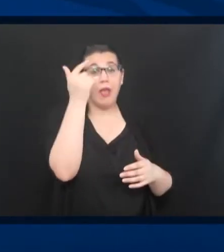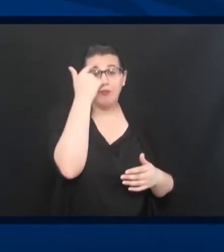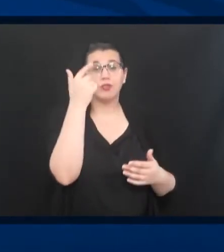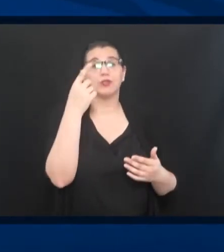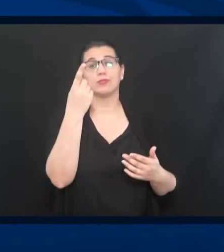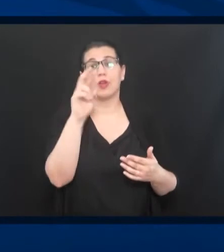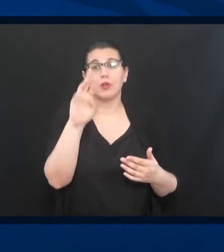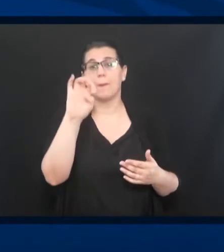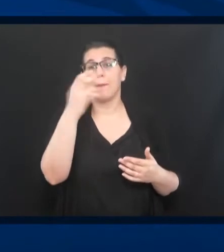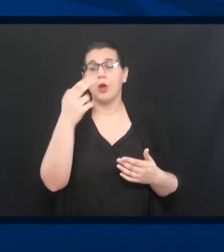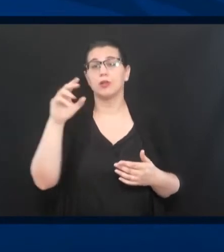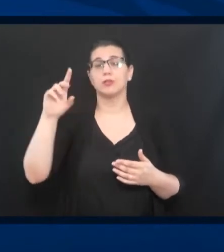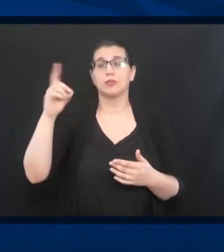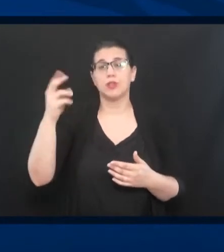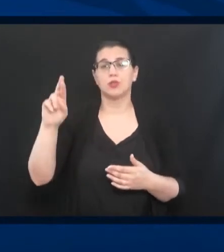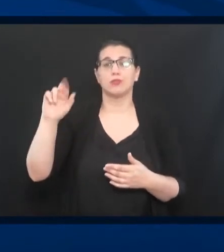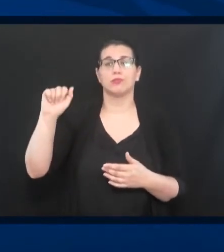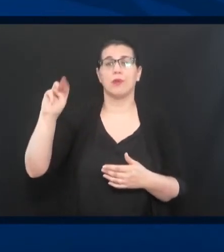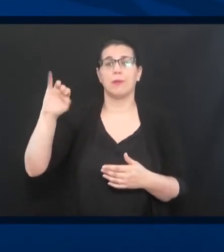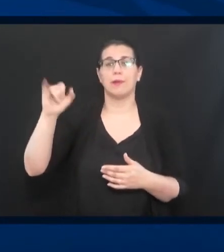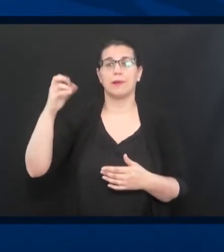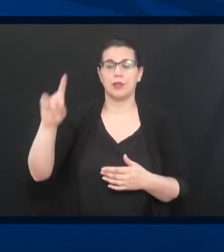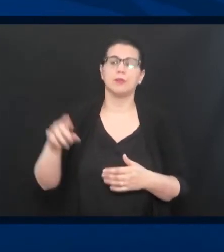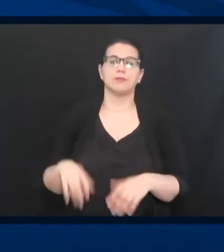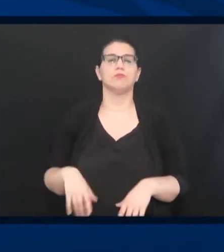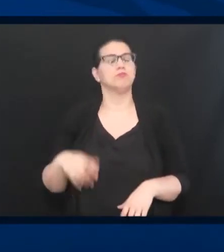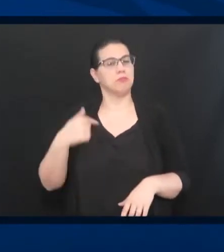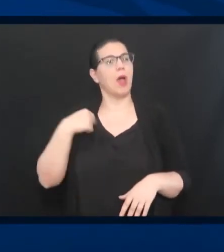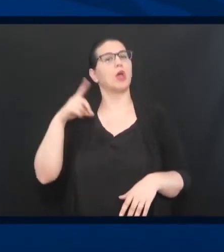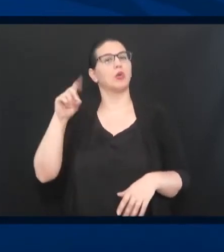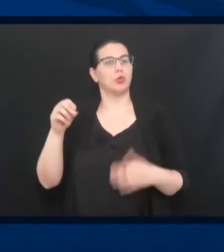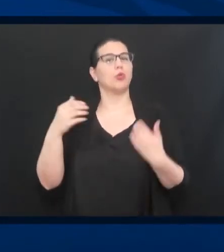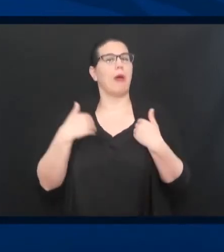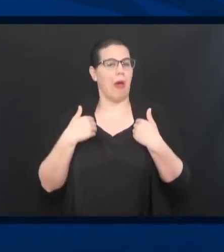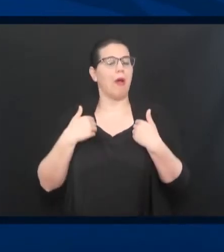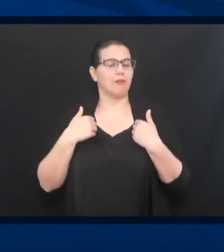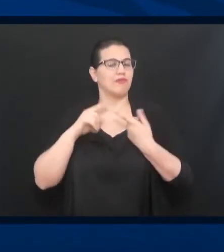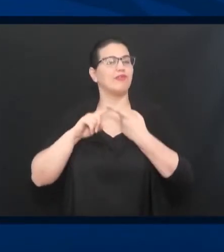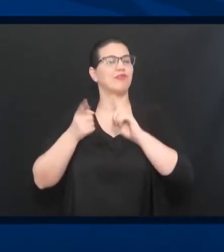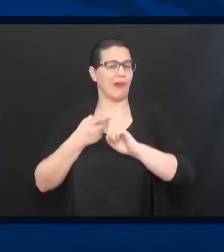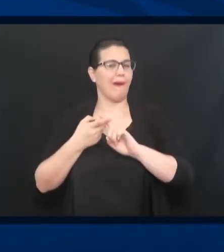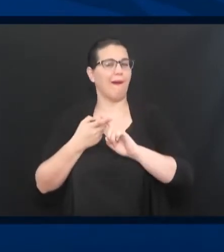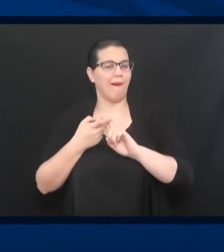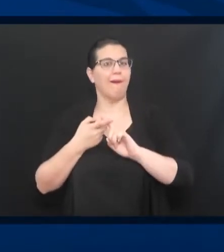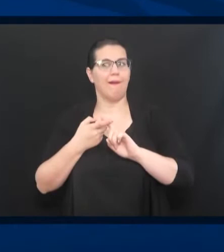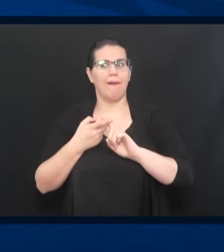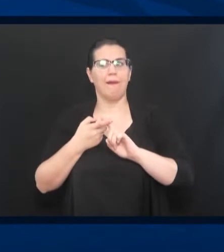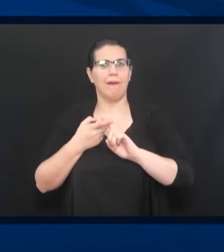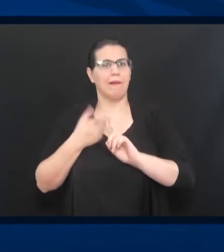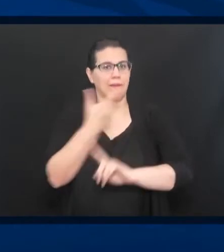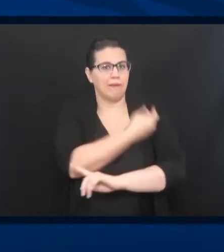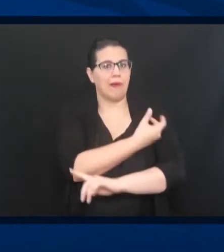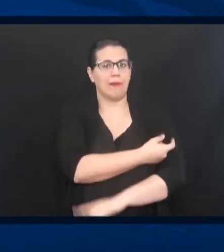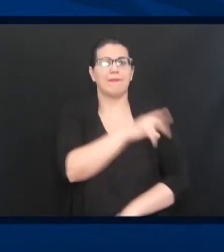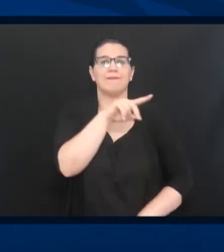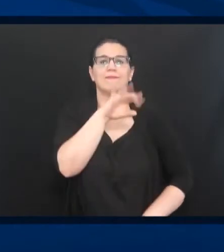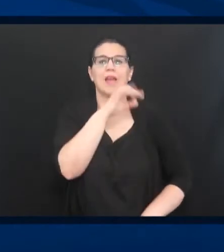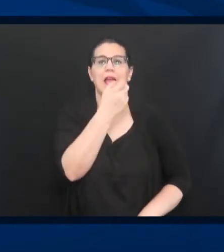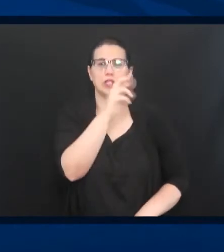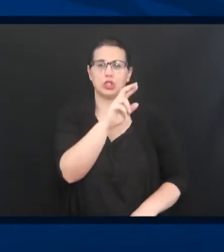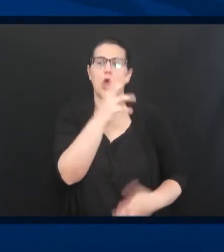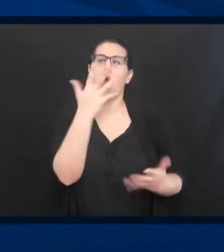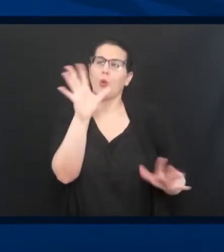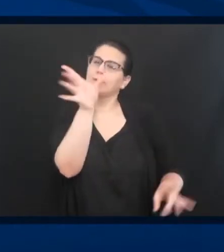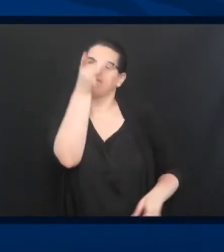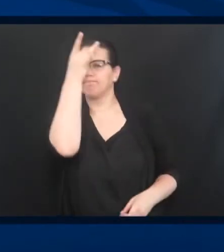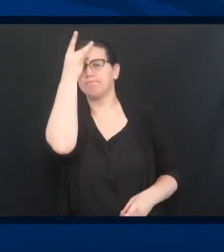I have a couple of friends who were fully vaccinated with Pfizer that have now come down with COVID-19, and I want to ask a